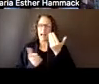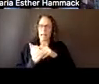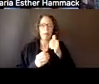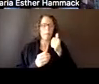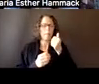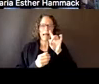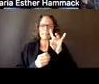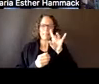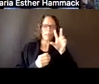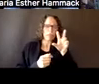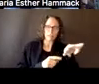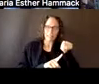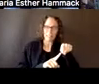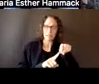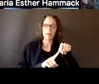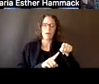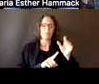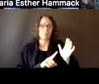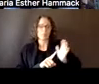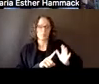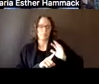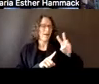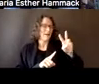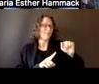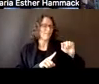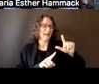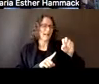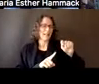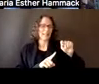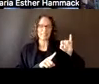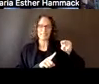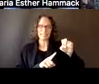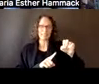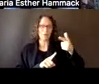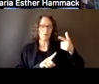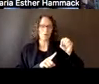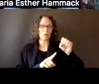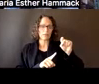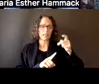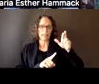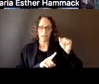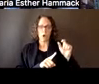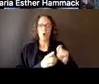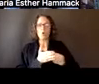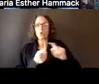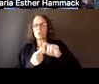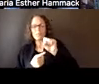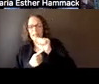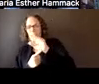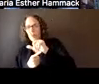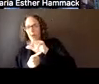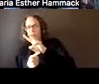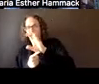then vice president of Mexico, Valentin Gomez Farias, wrote to Samuel Webb, a Black abolitionist located in